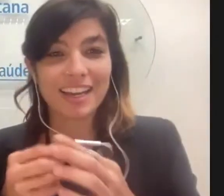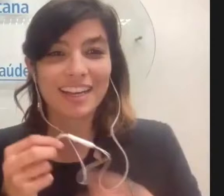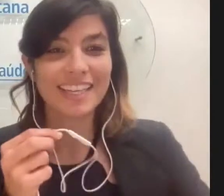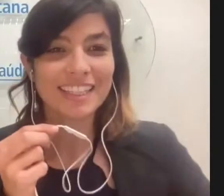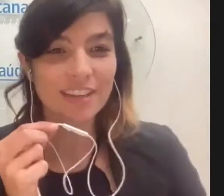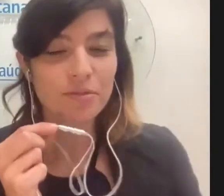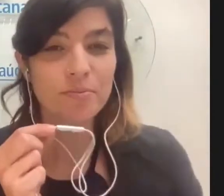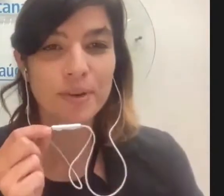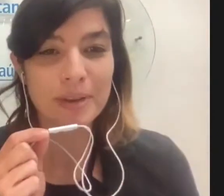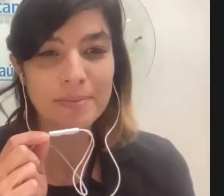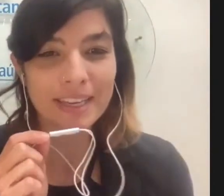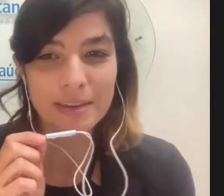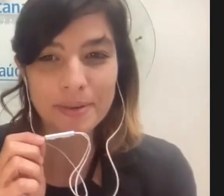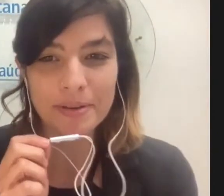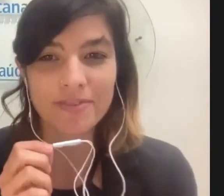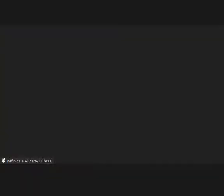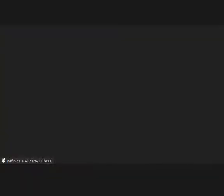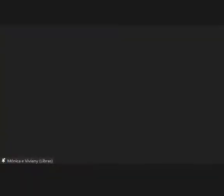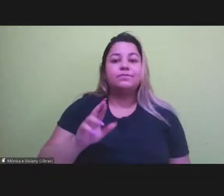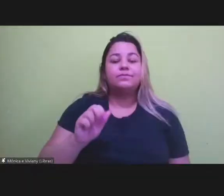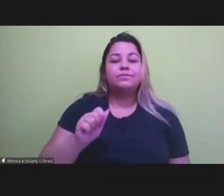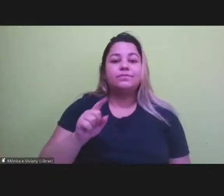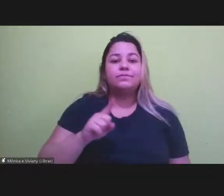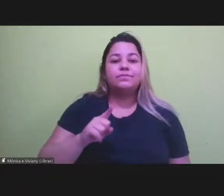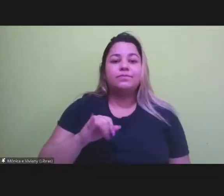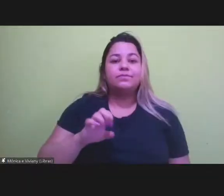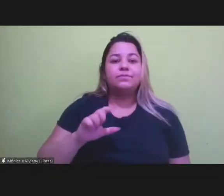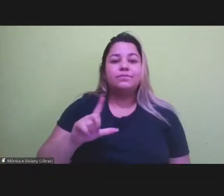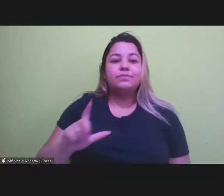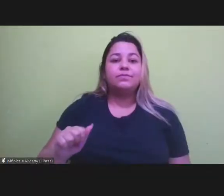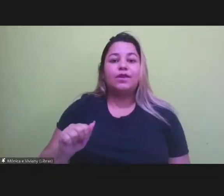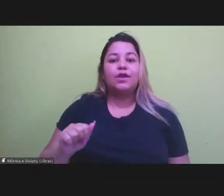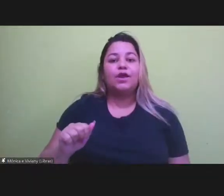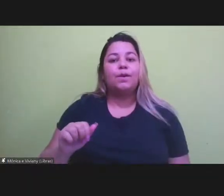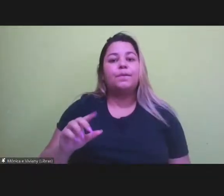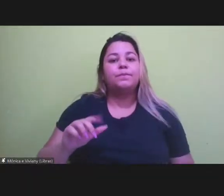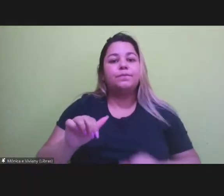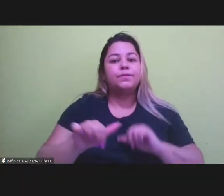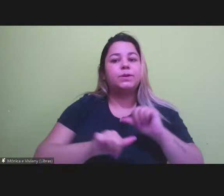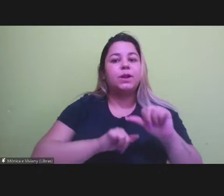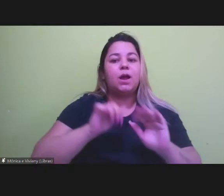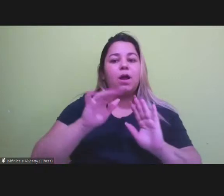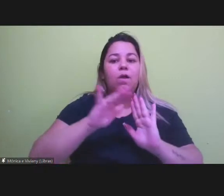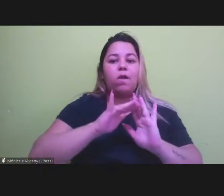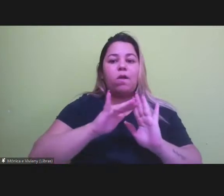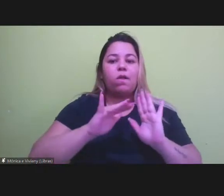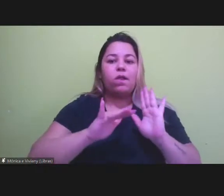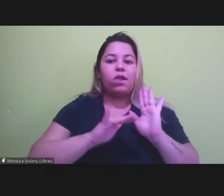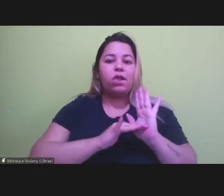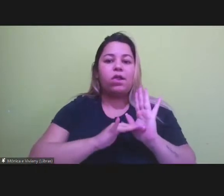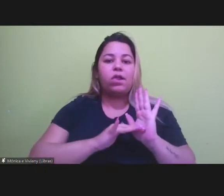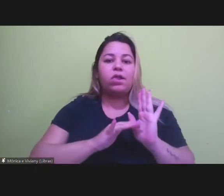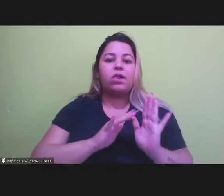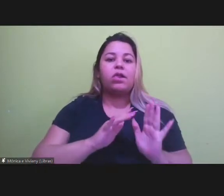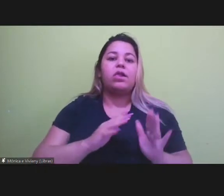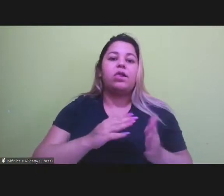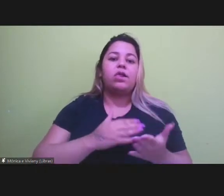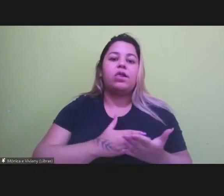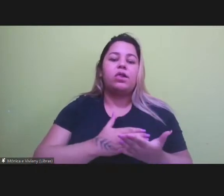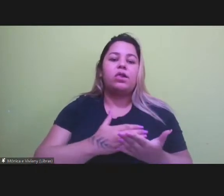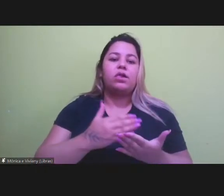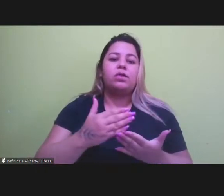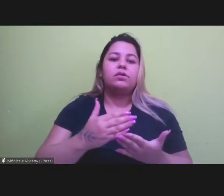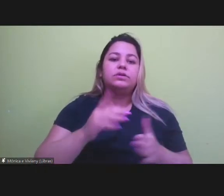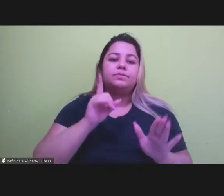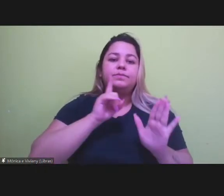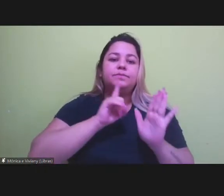Então, Graziela está com um problema. So Graziela is having a problem to make the connection. We're going to change the order now.